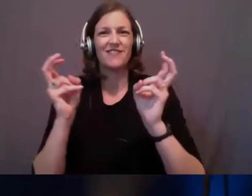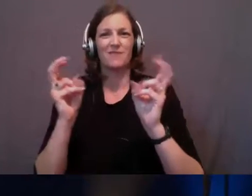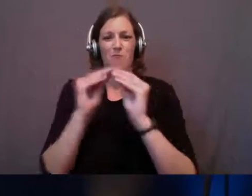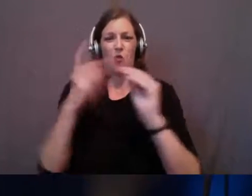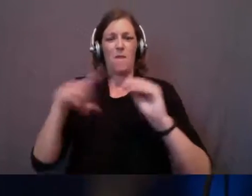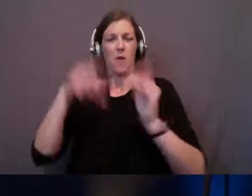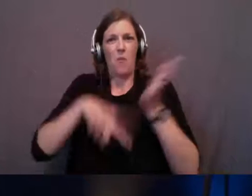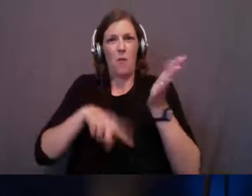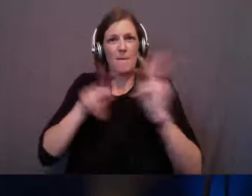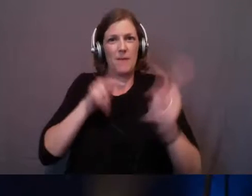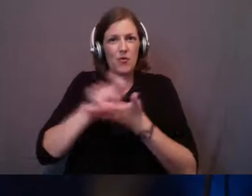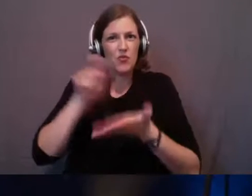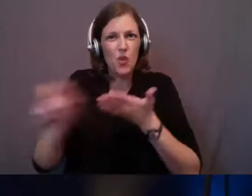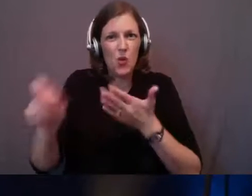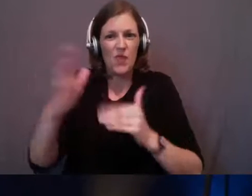content of his heart.